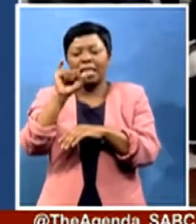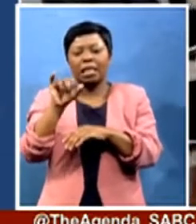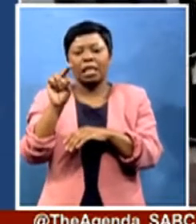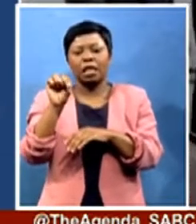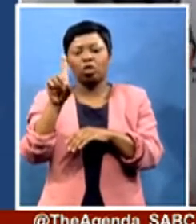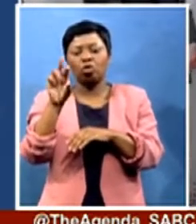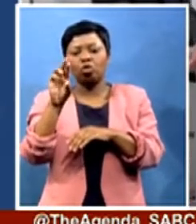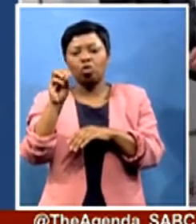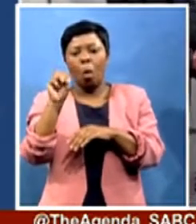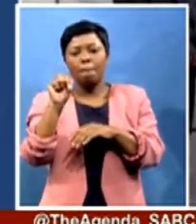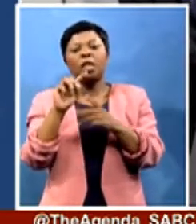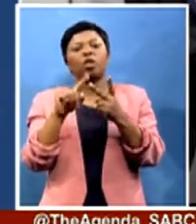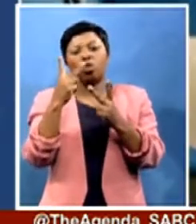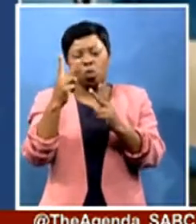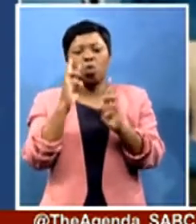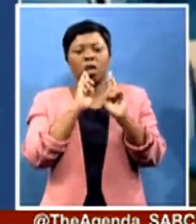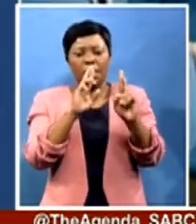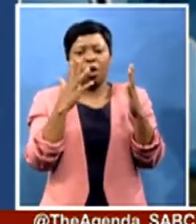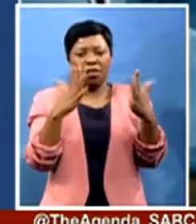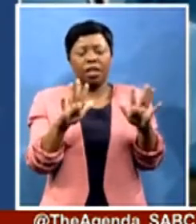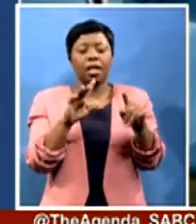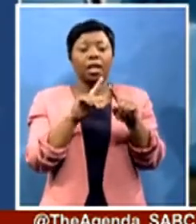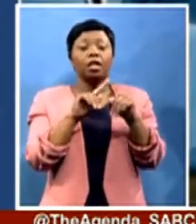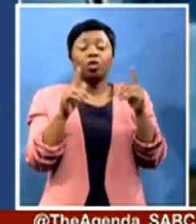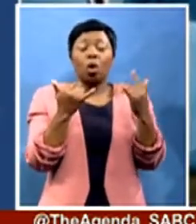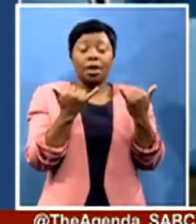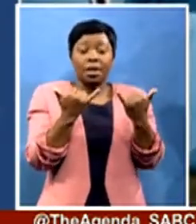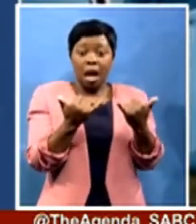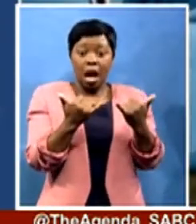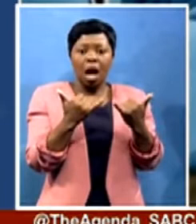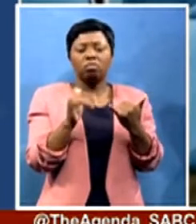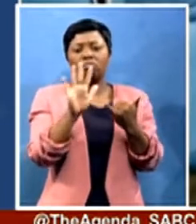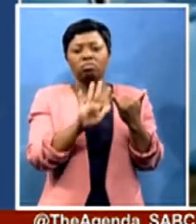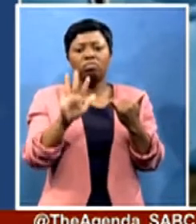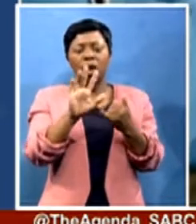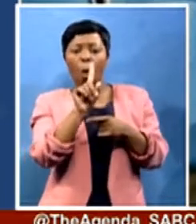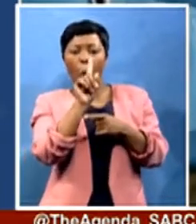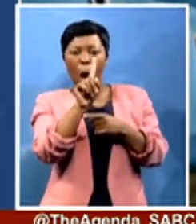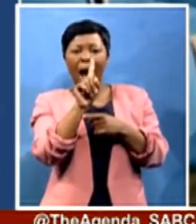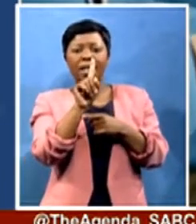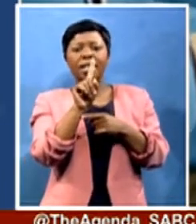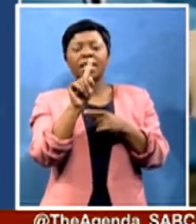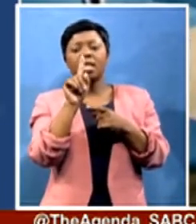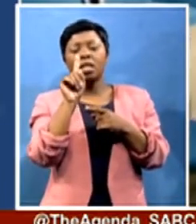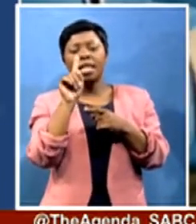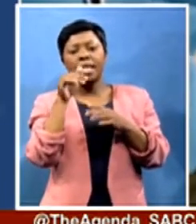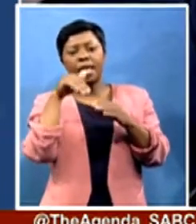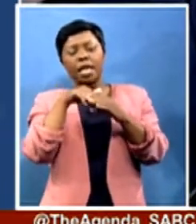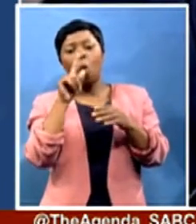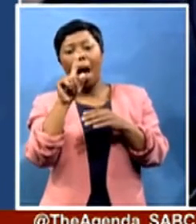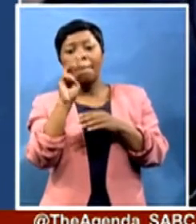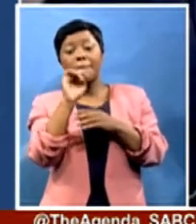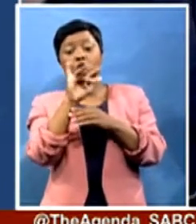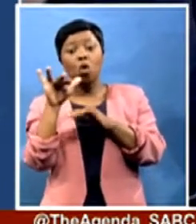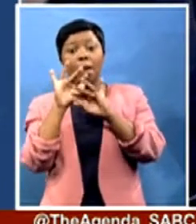it occurs about 1 in a million people vaccinated, so the chances are rare.